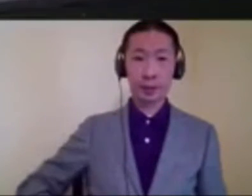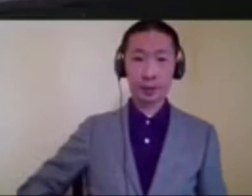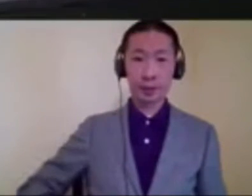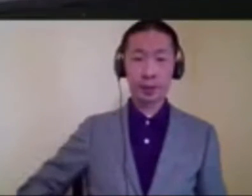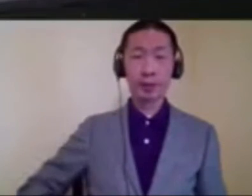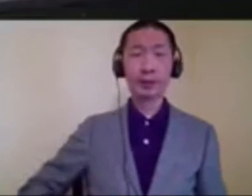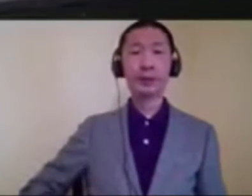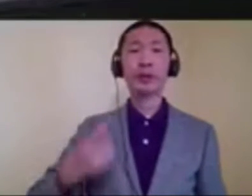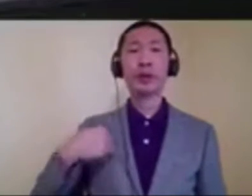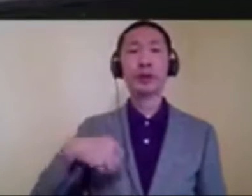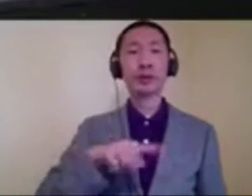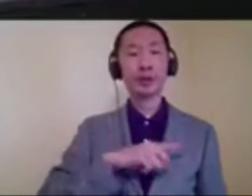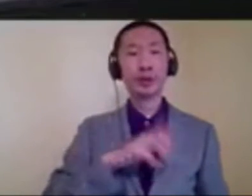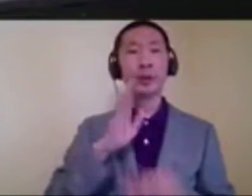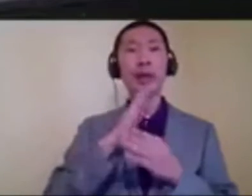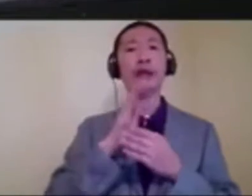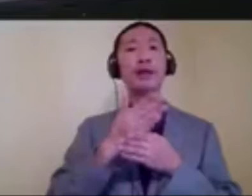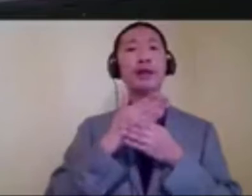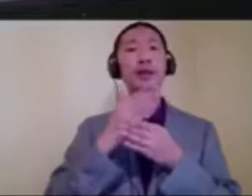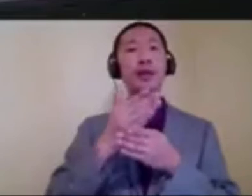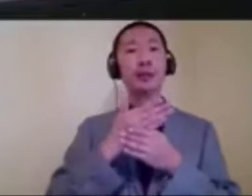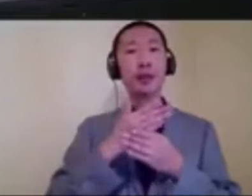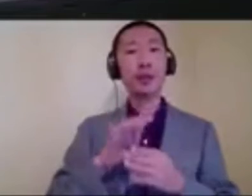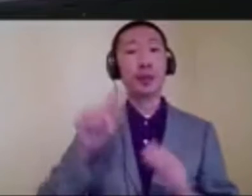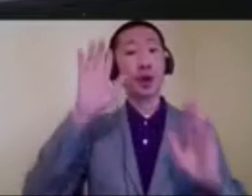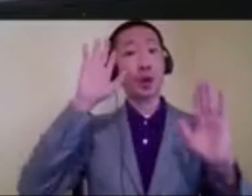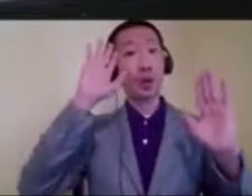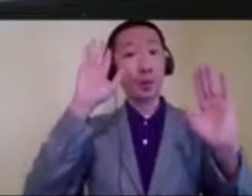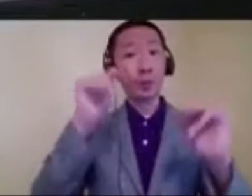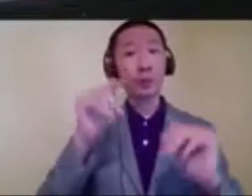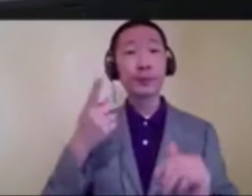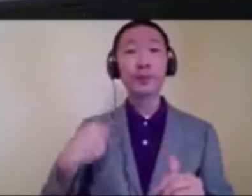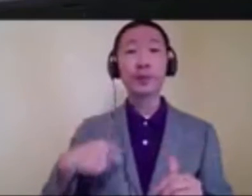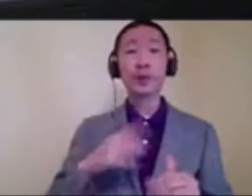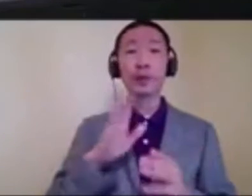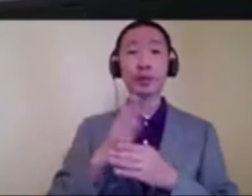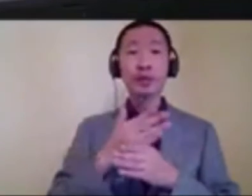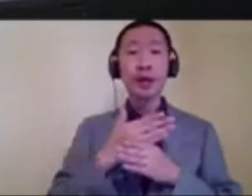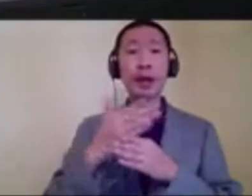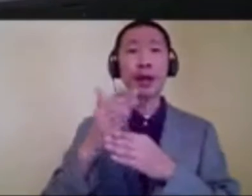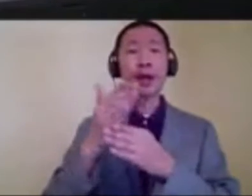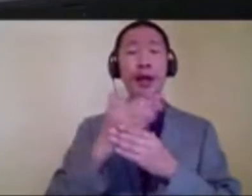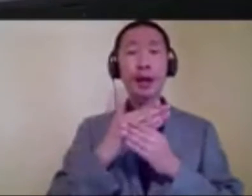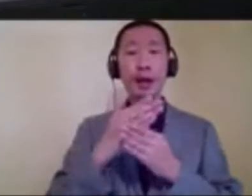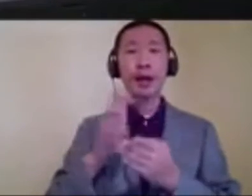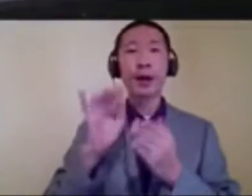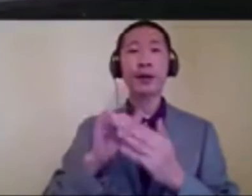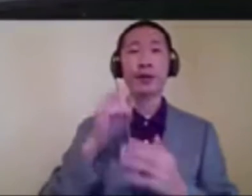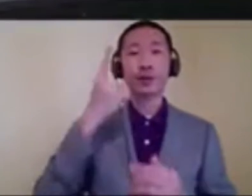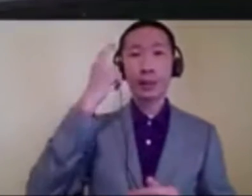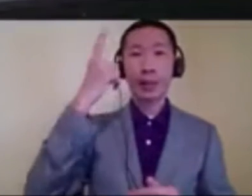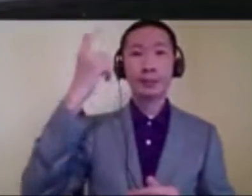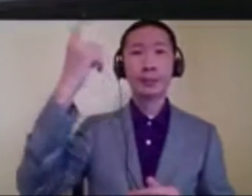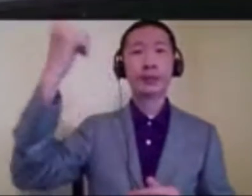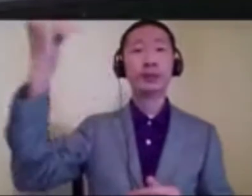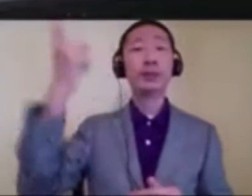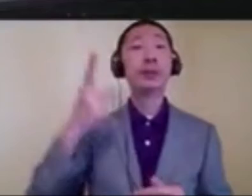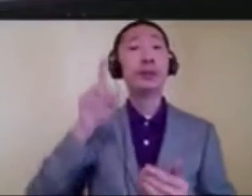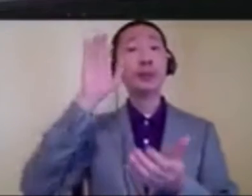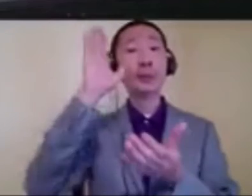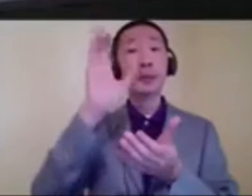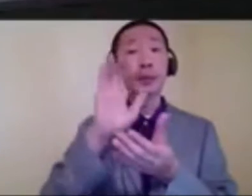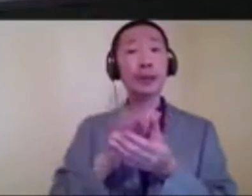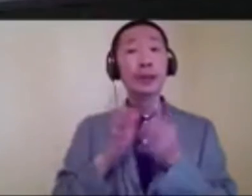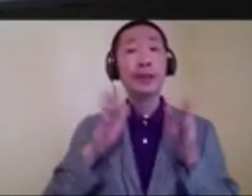Lord. We share the hope, we share the dream, believers